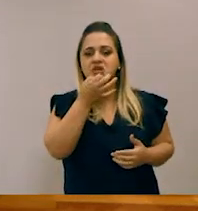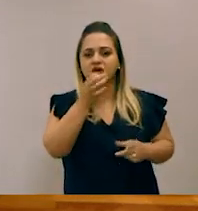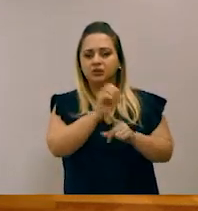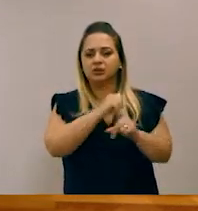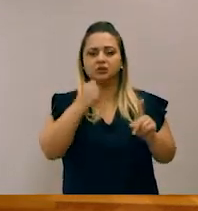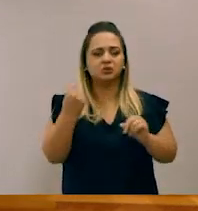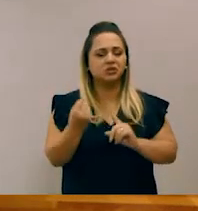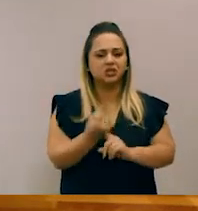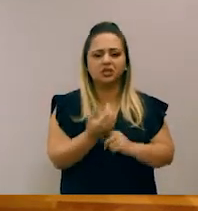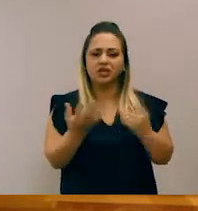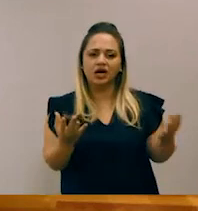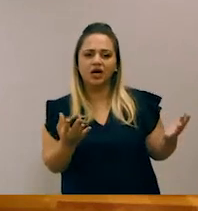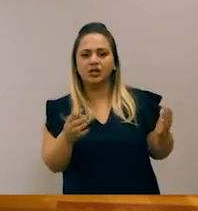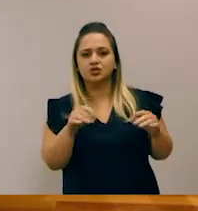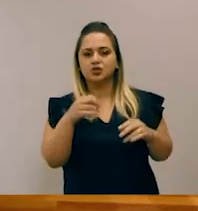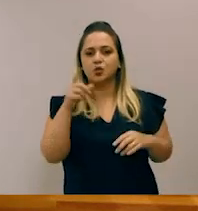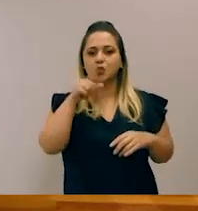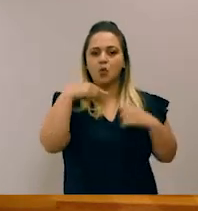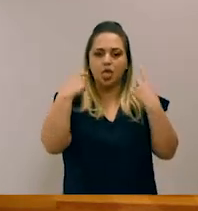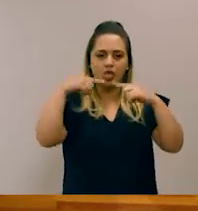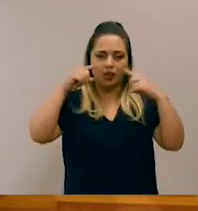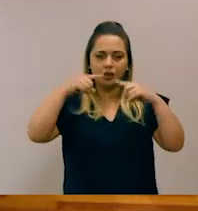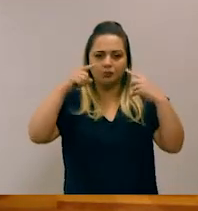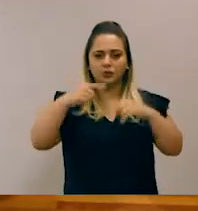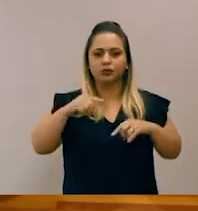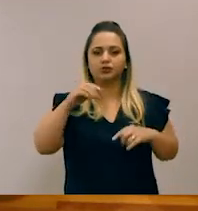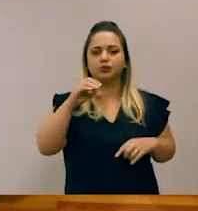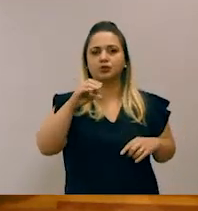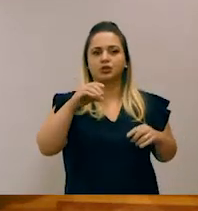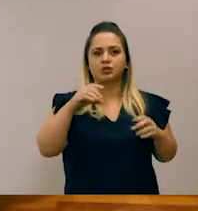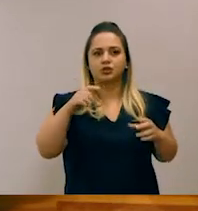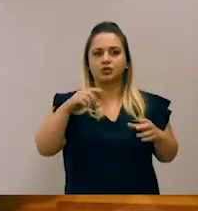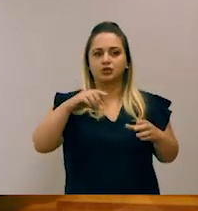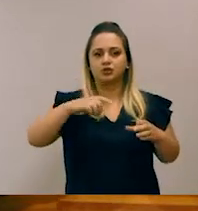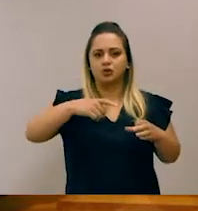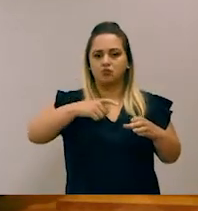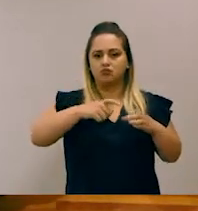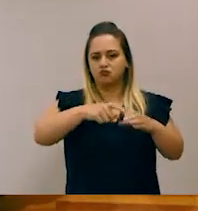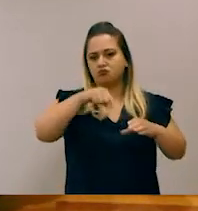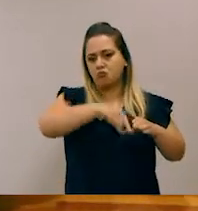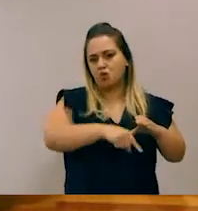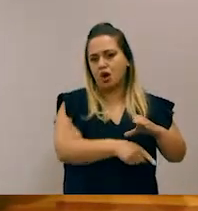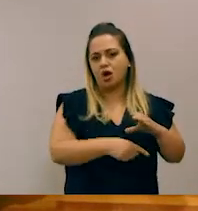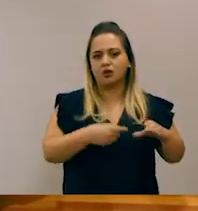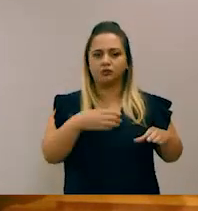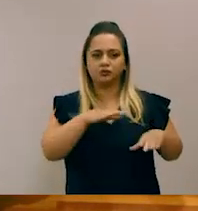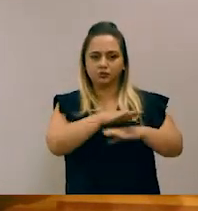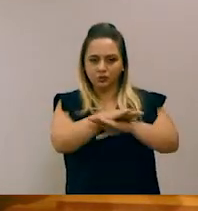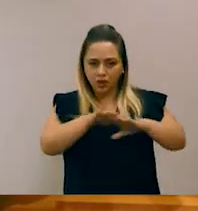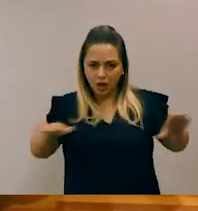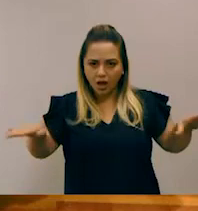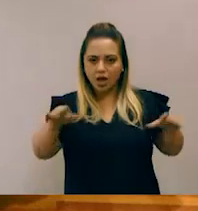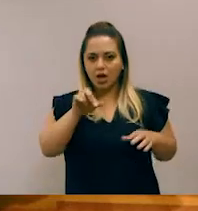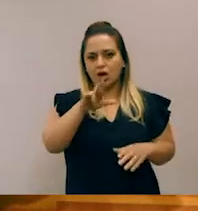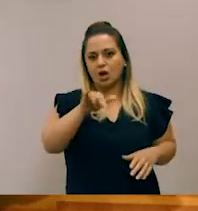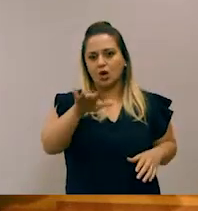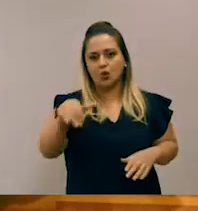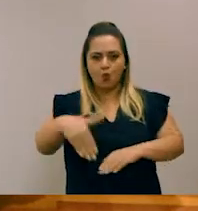the services of a hospital, of holes in the street, you know, things that are more concrete